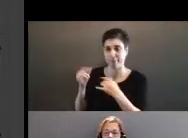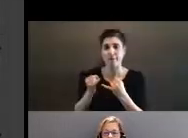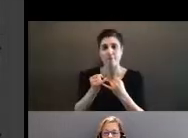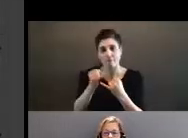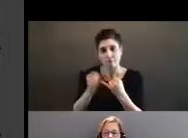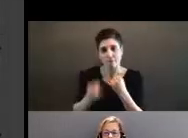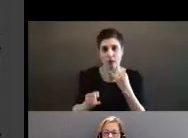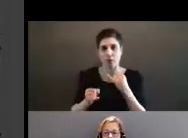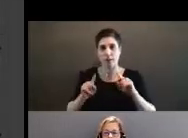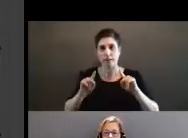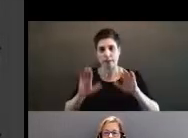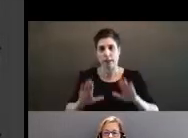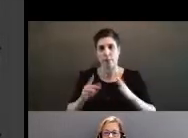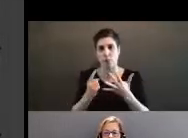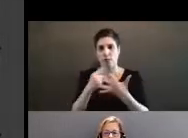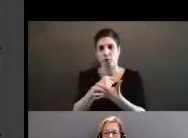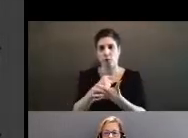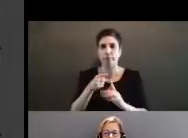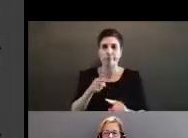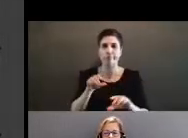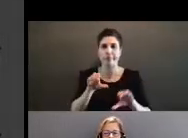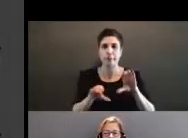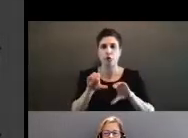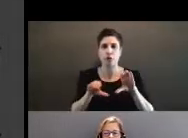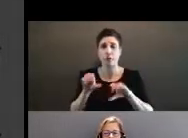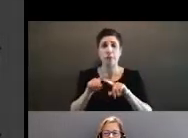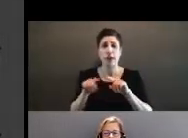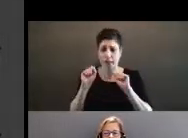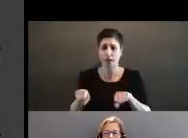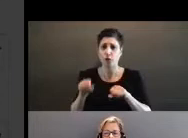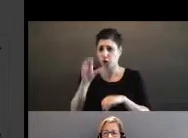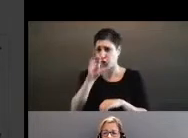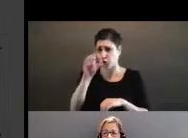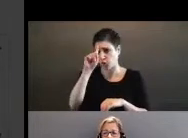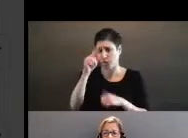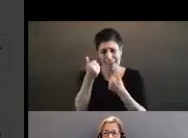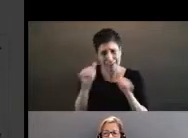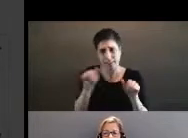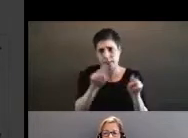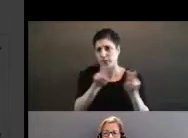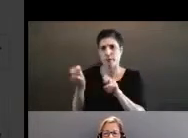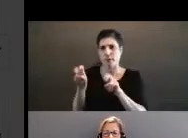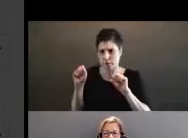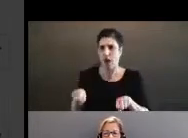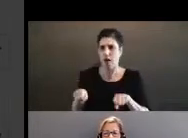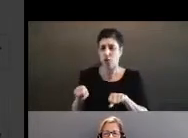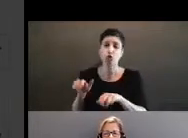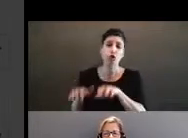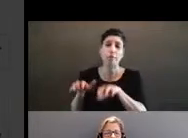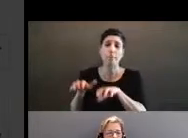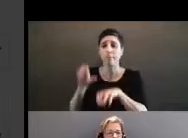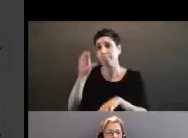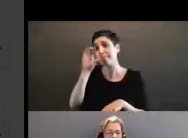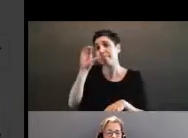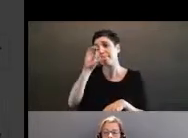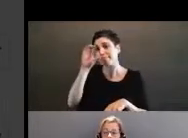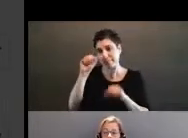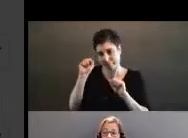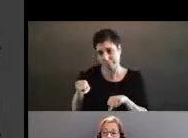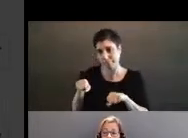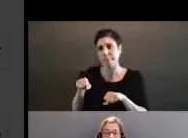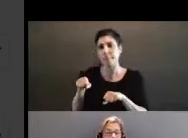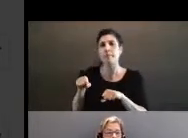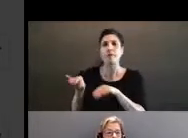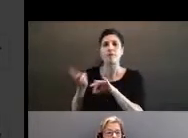in chemistry, but you can search for Kahoot on anything at all. So you would just type in what you're looking for. So I'll